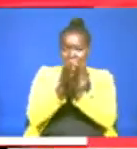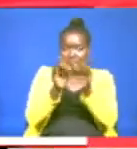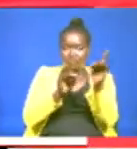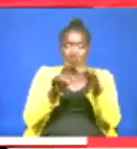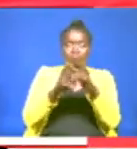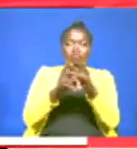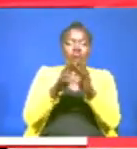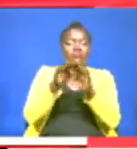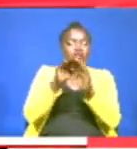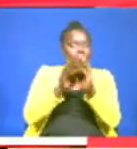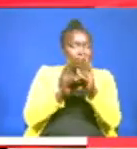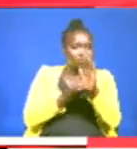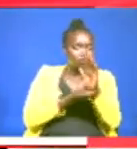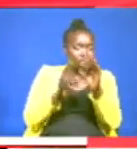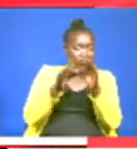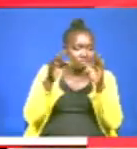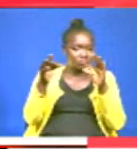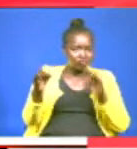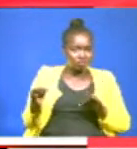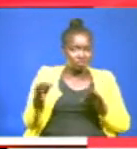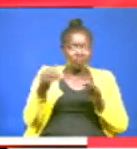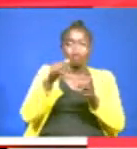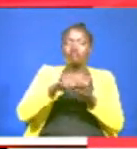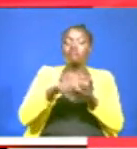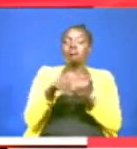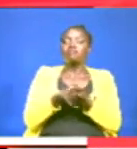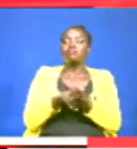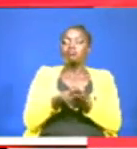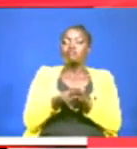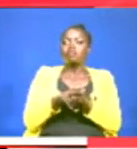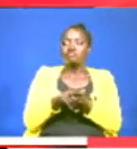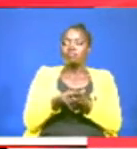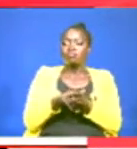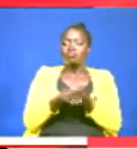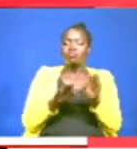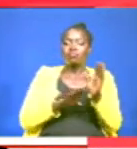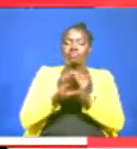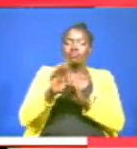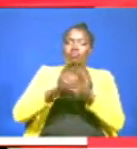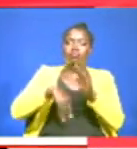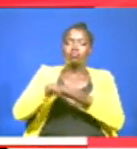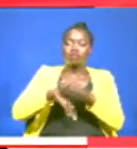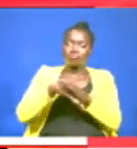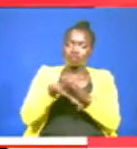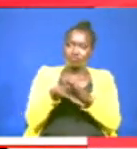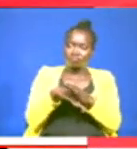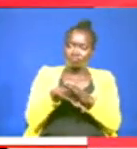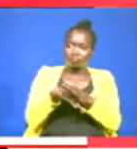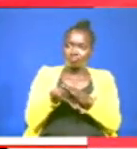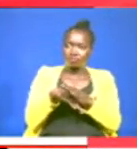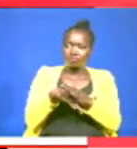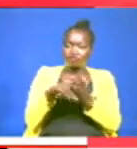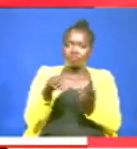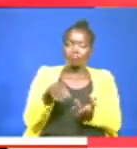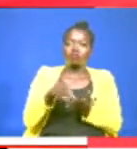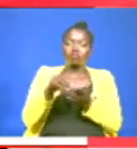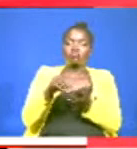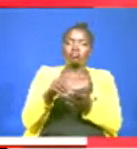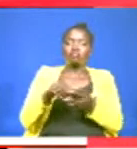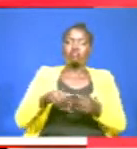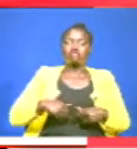program which involves developing football from the grassroots and especially at the youth